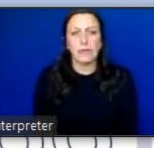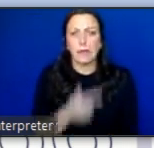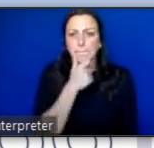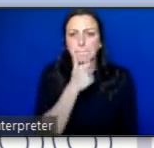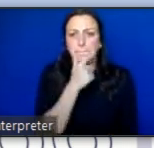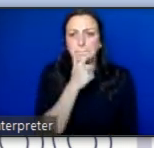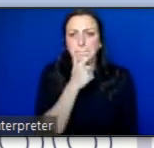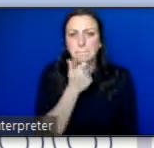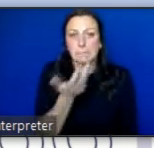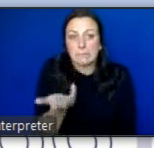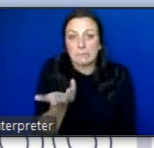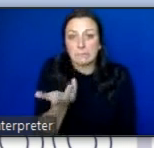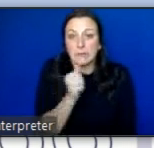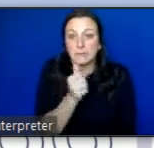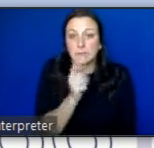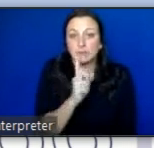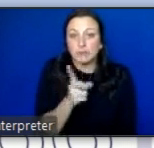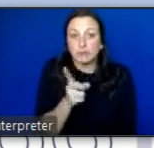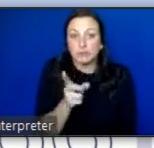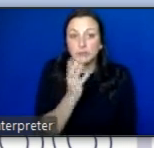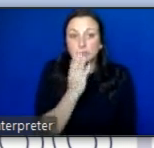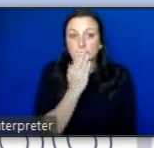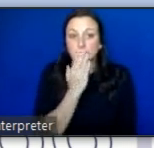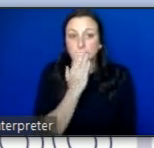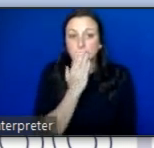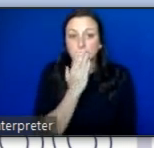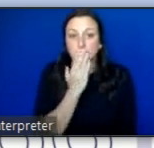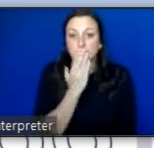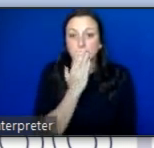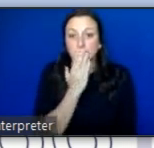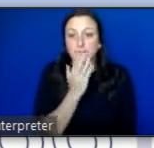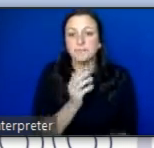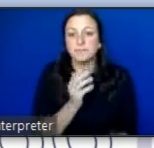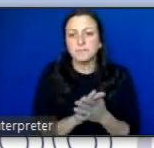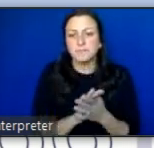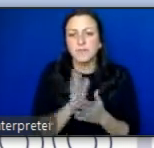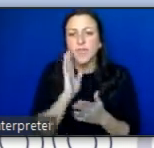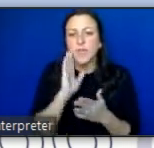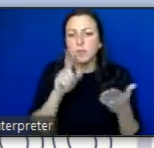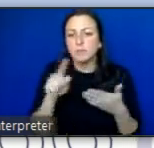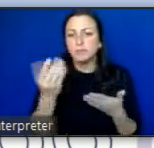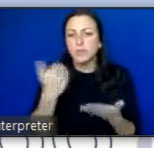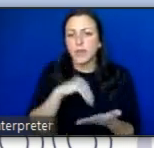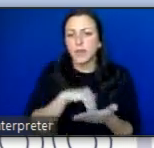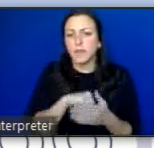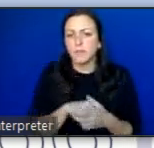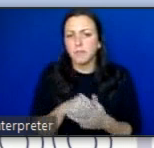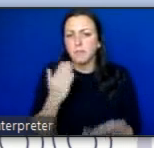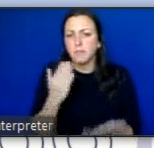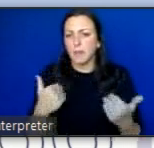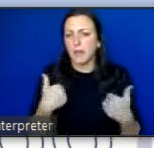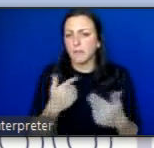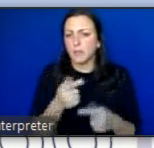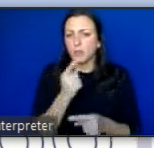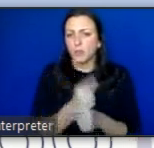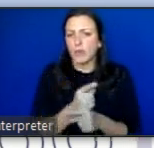I'm sorry about that. I'm not sure why. Let me just double check and make sure I have the right.